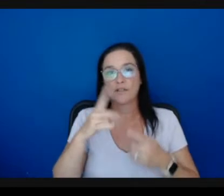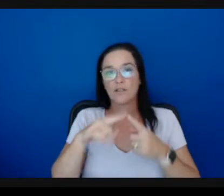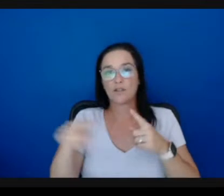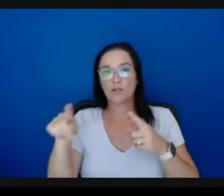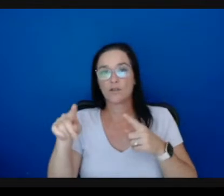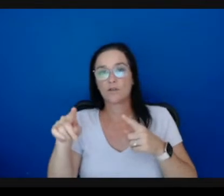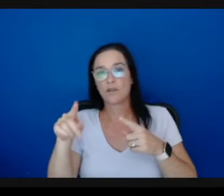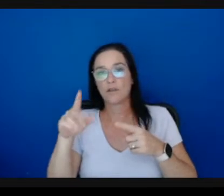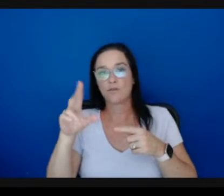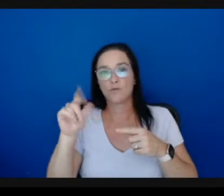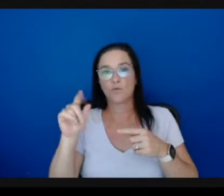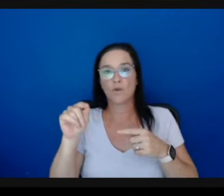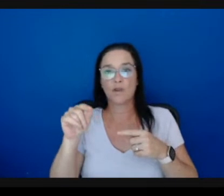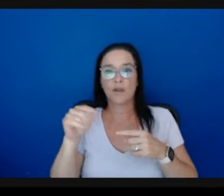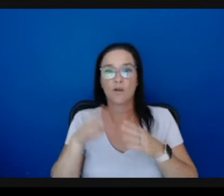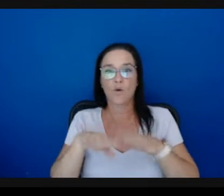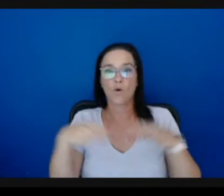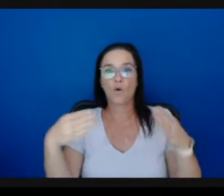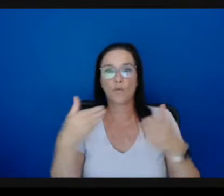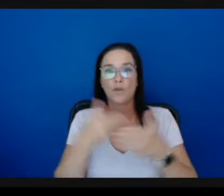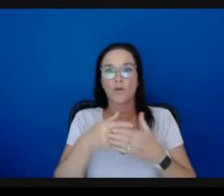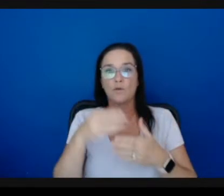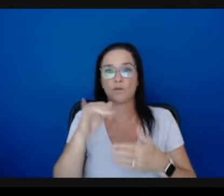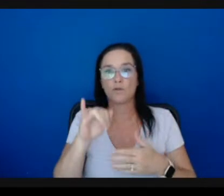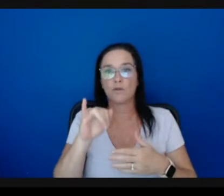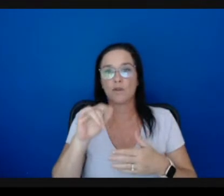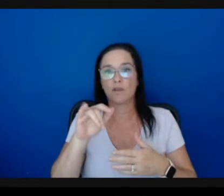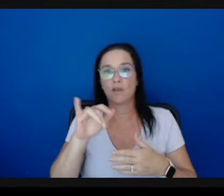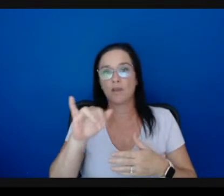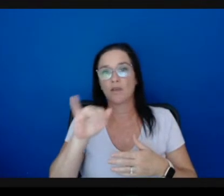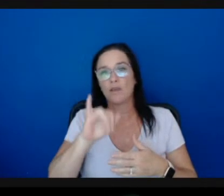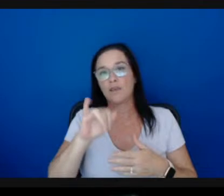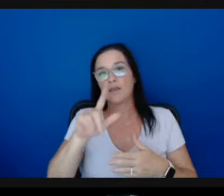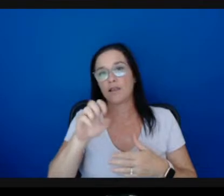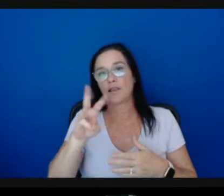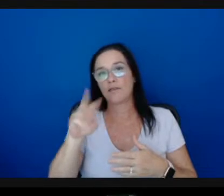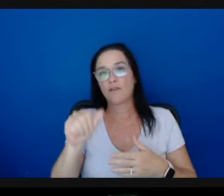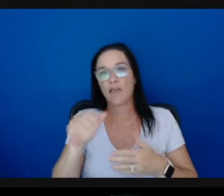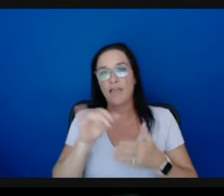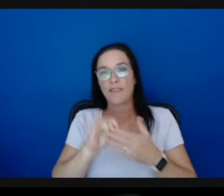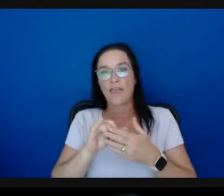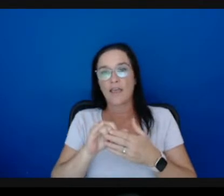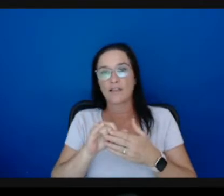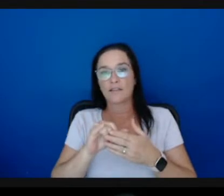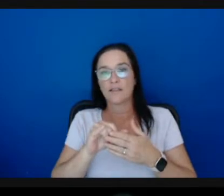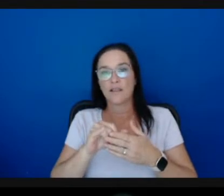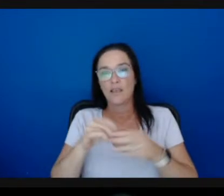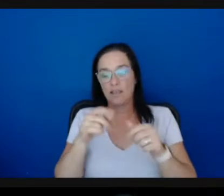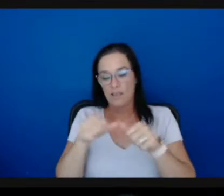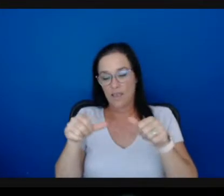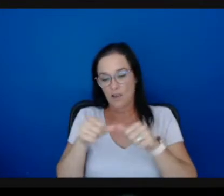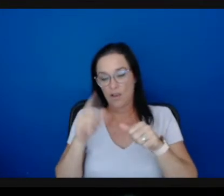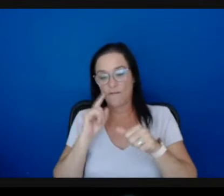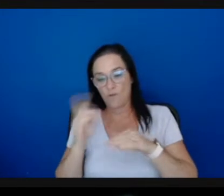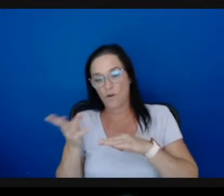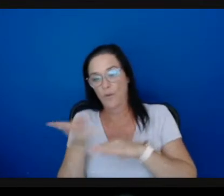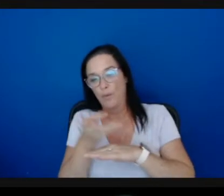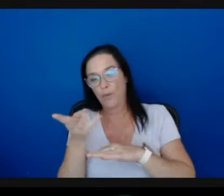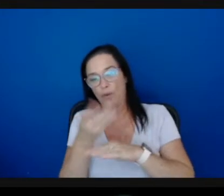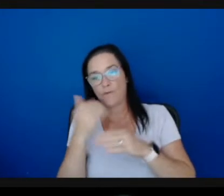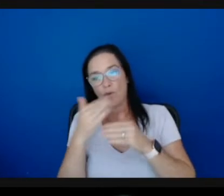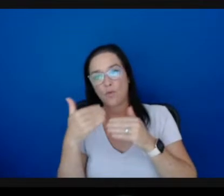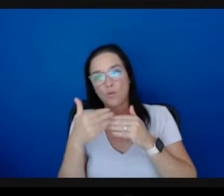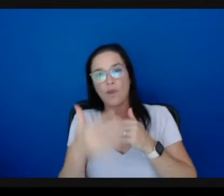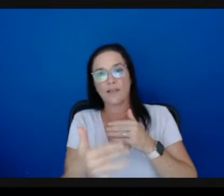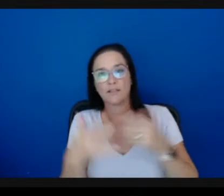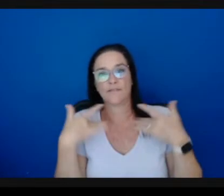road. And that becomes the main source of eruption for the rest of the event. 700 feet